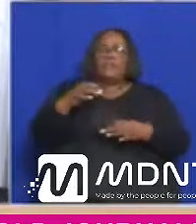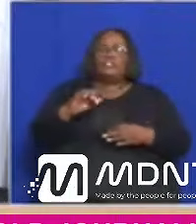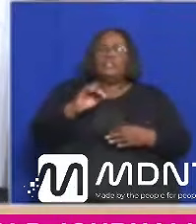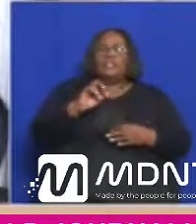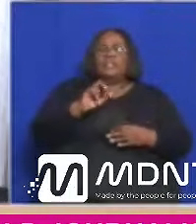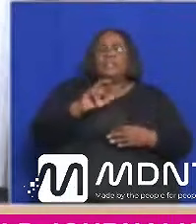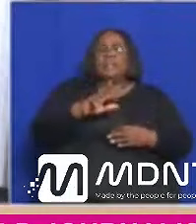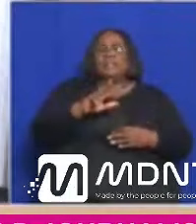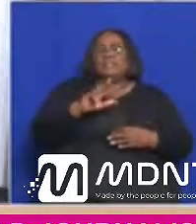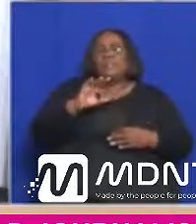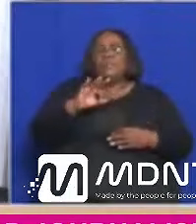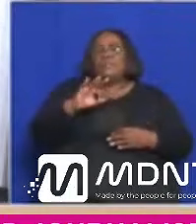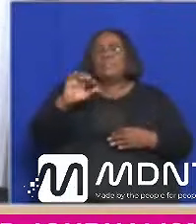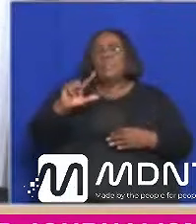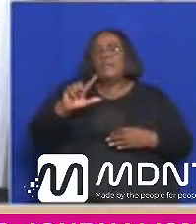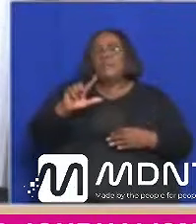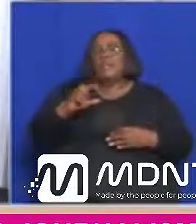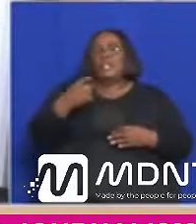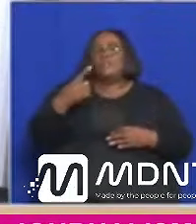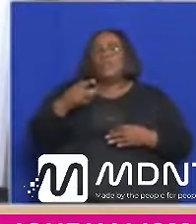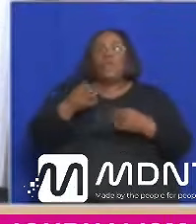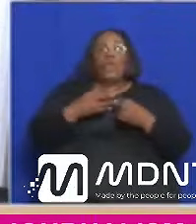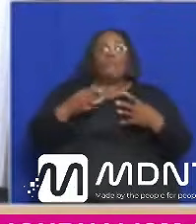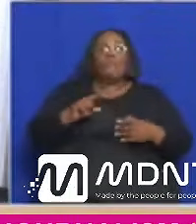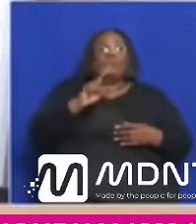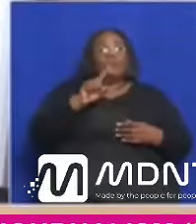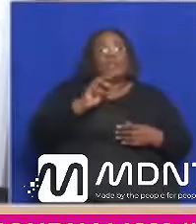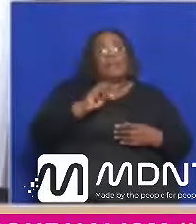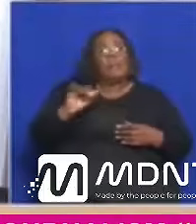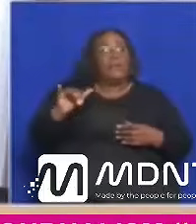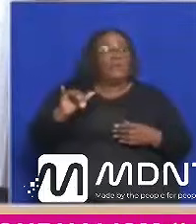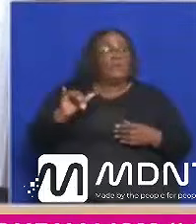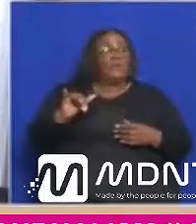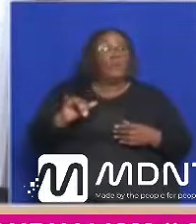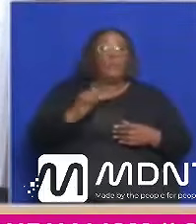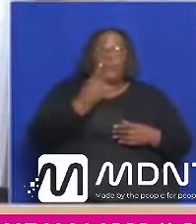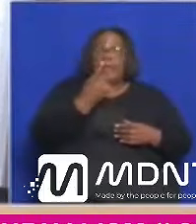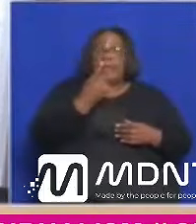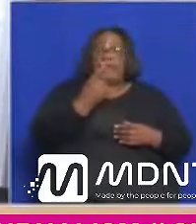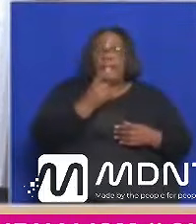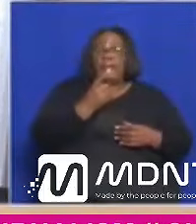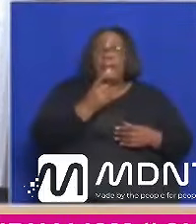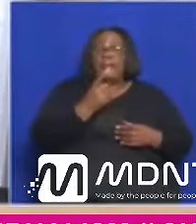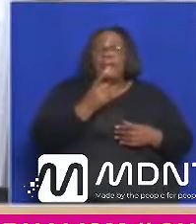million, and that is by one of your companies.